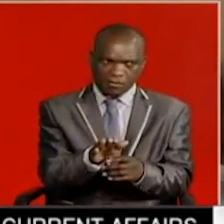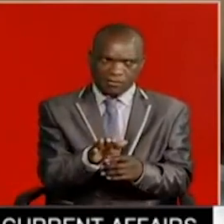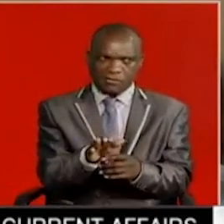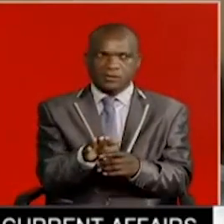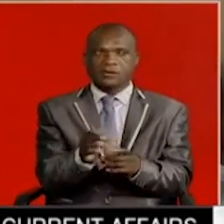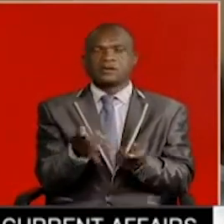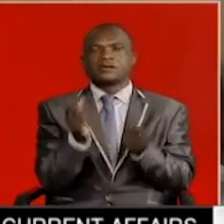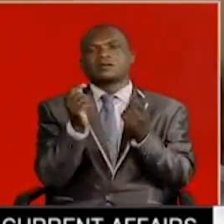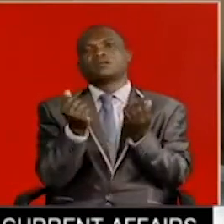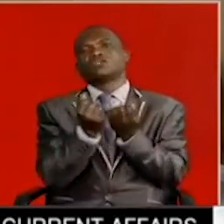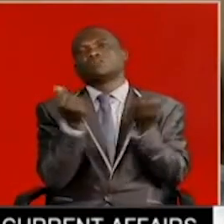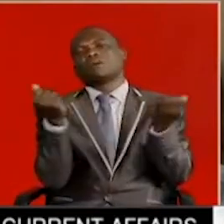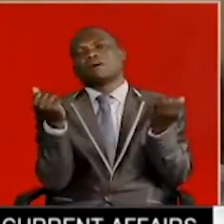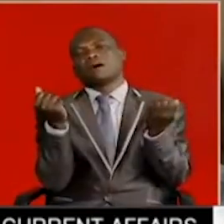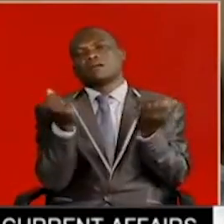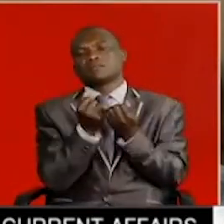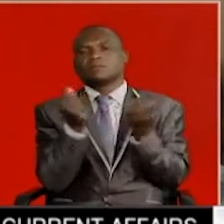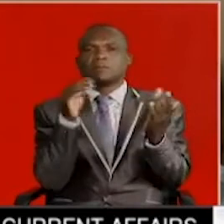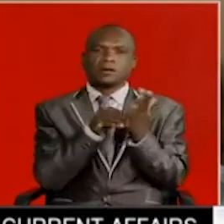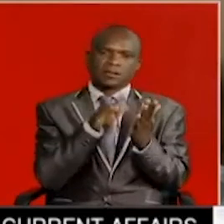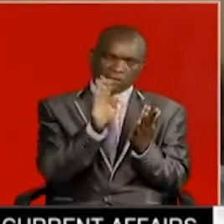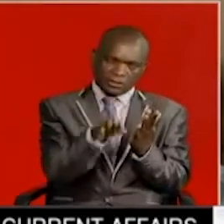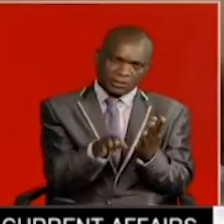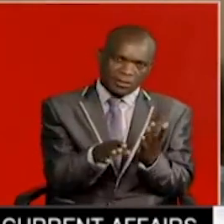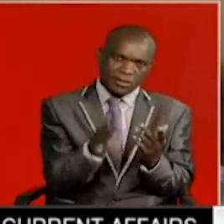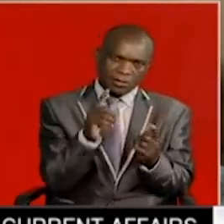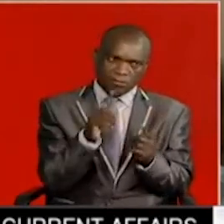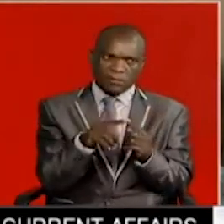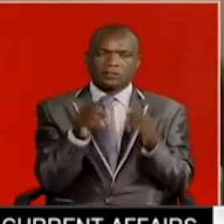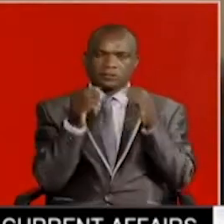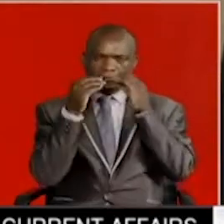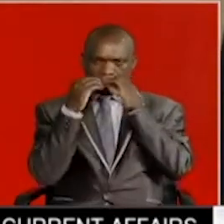Newspaper articles and advertisements,